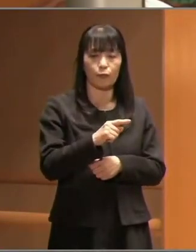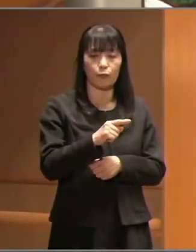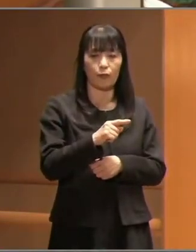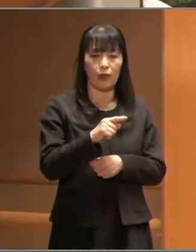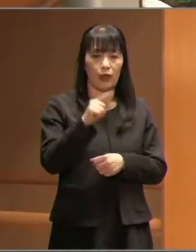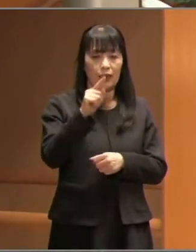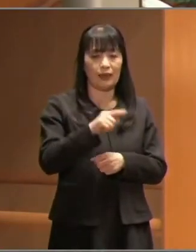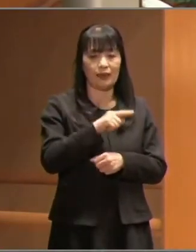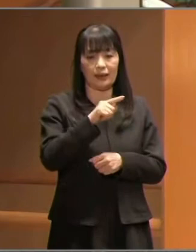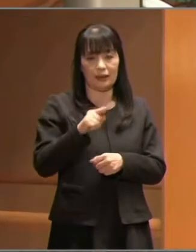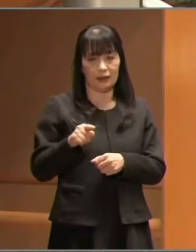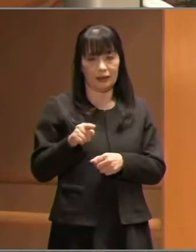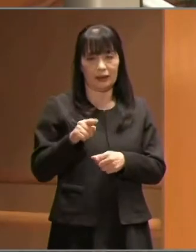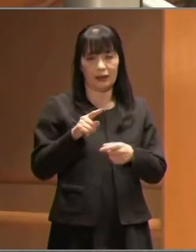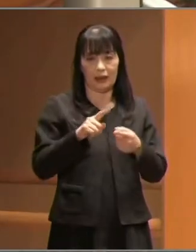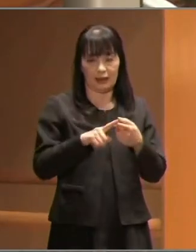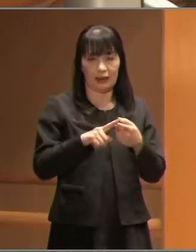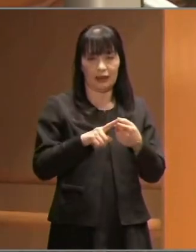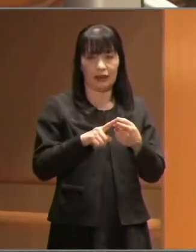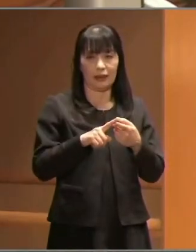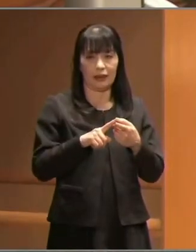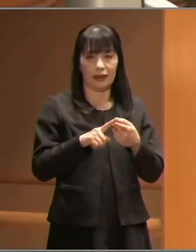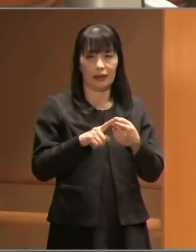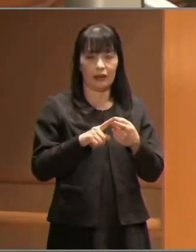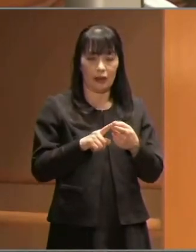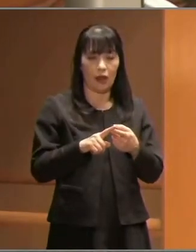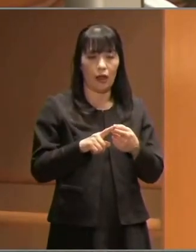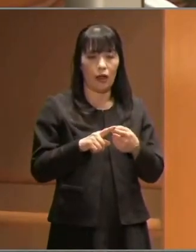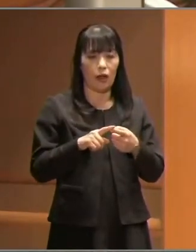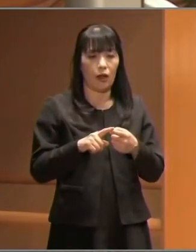the most artificial